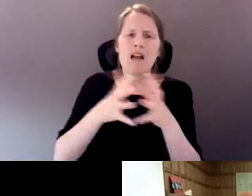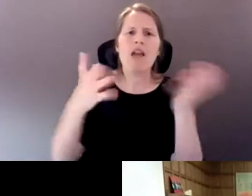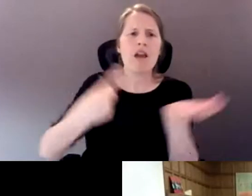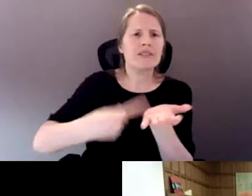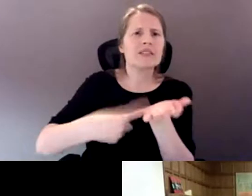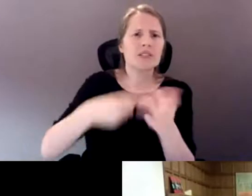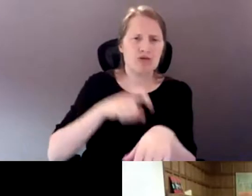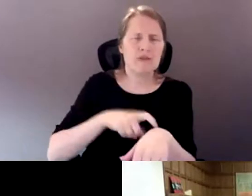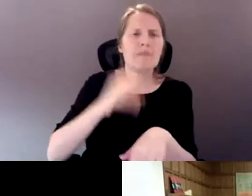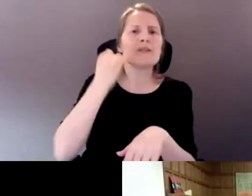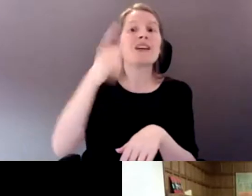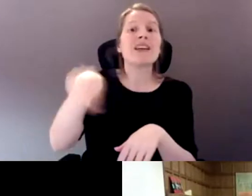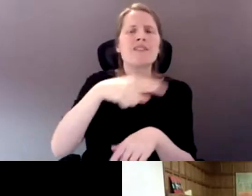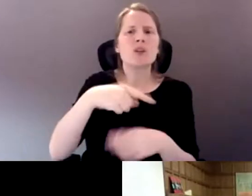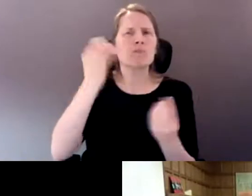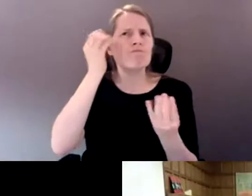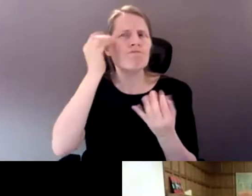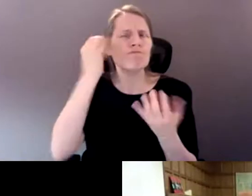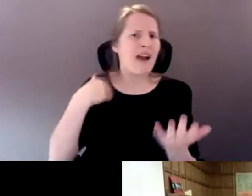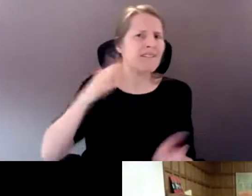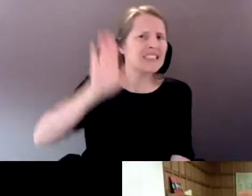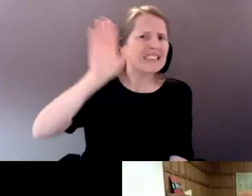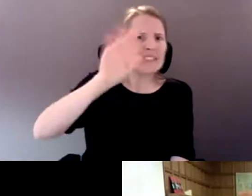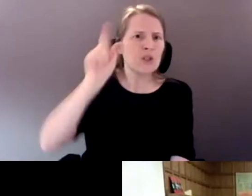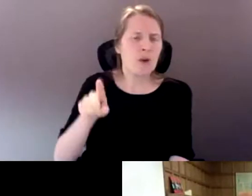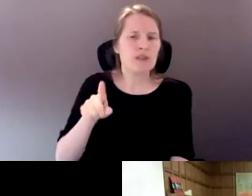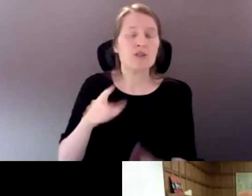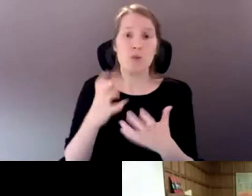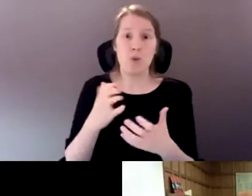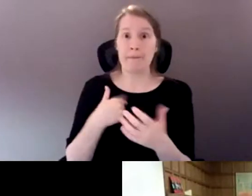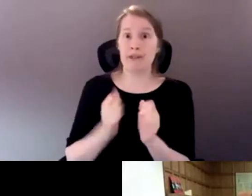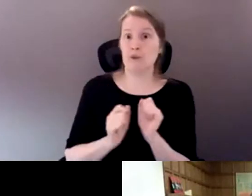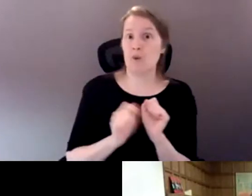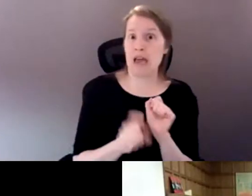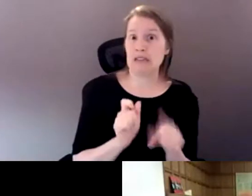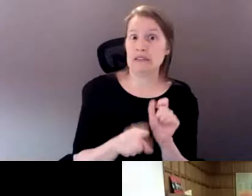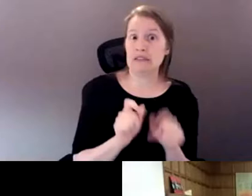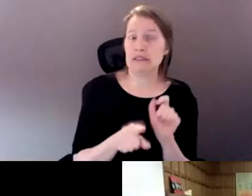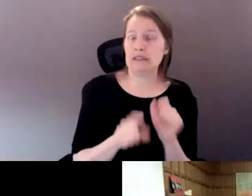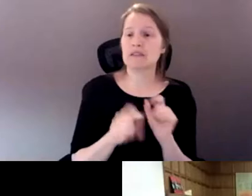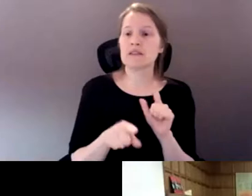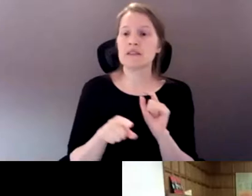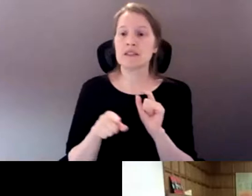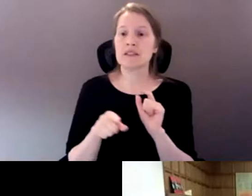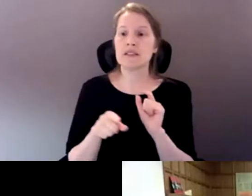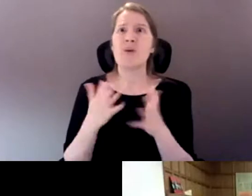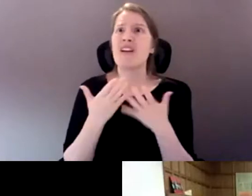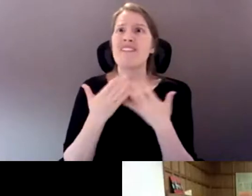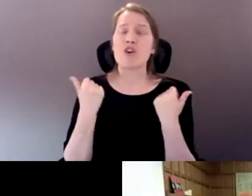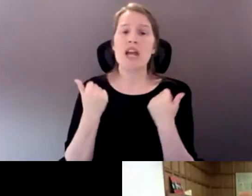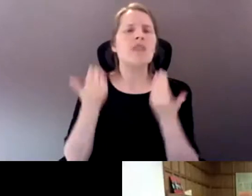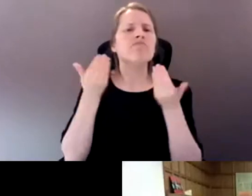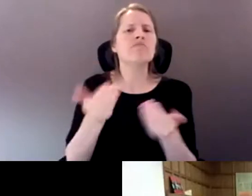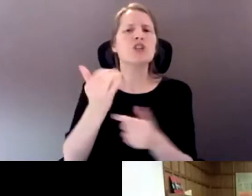If people have questions that they'd like me to pose to Professor Nirenberg, they can add, and they don't want to forget, they can add them in the